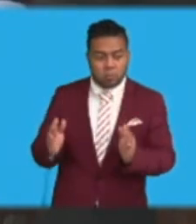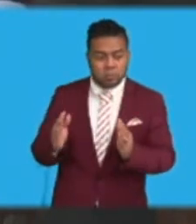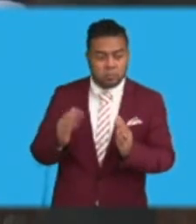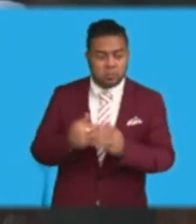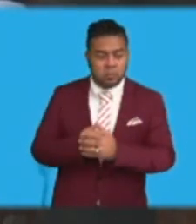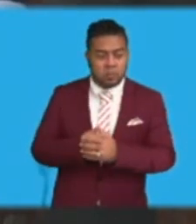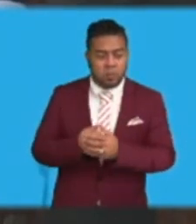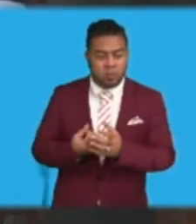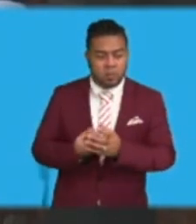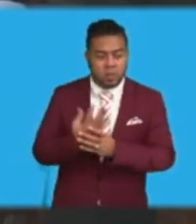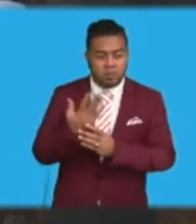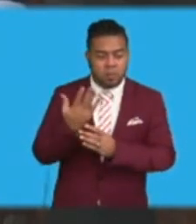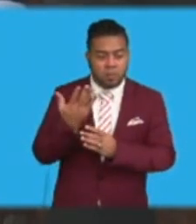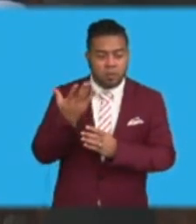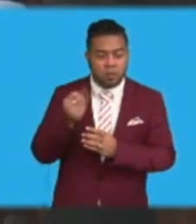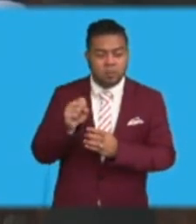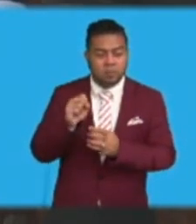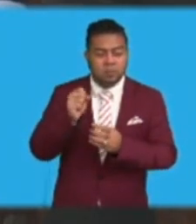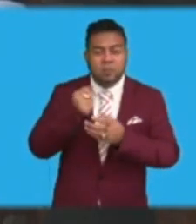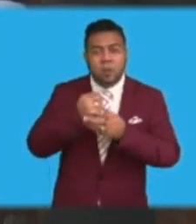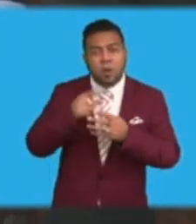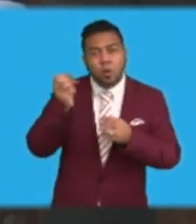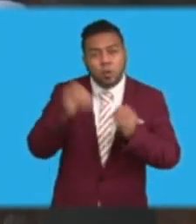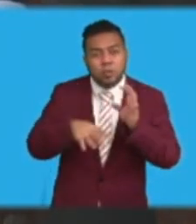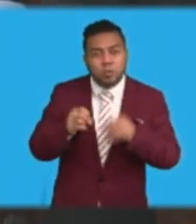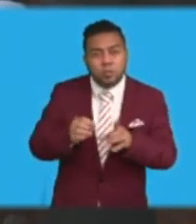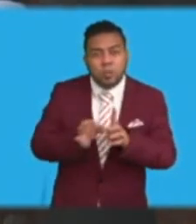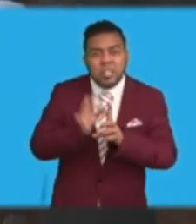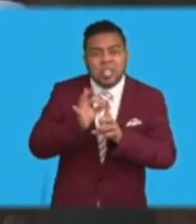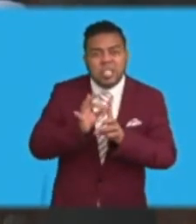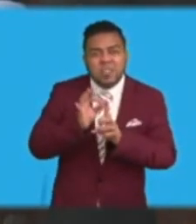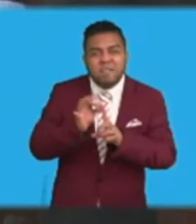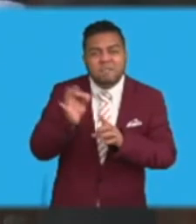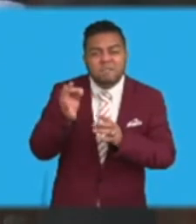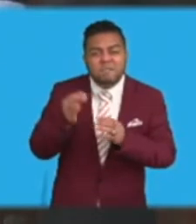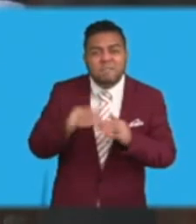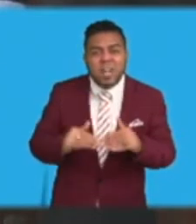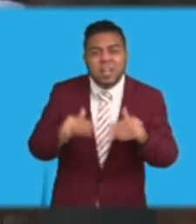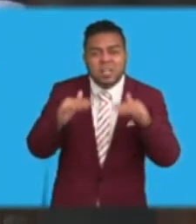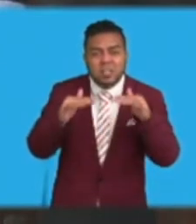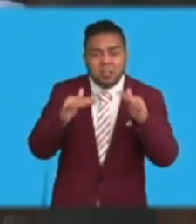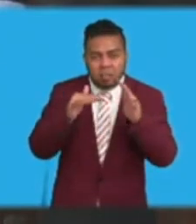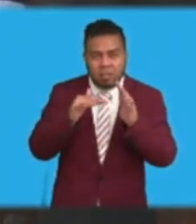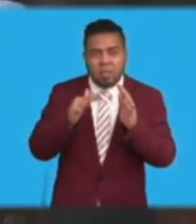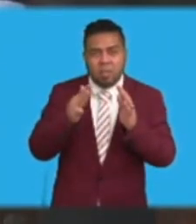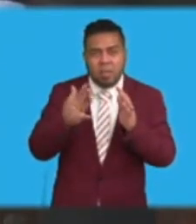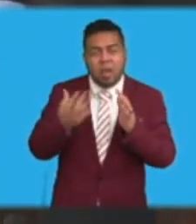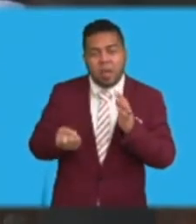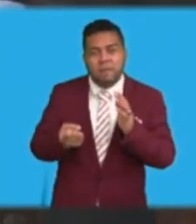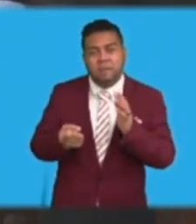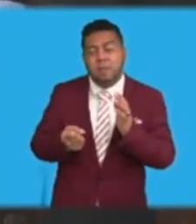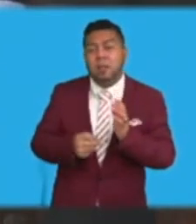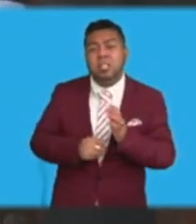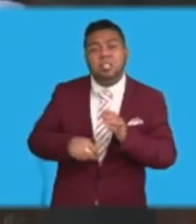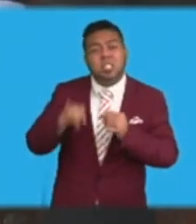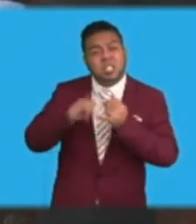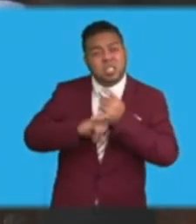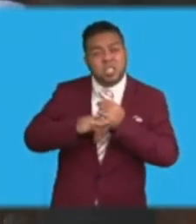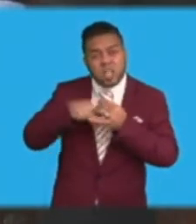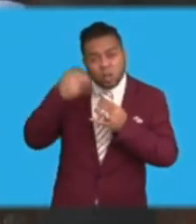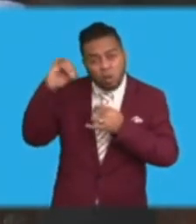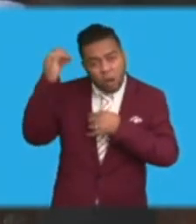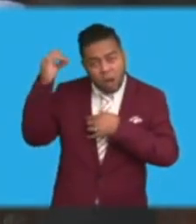of sediments, contributes to increased flooding. For instance, there is more flooding in the upper meandering reaches of Singatoka